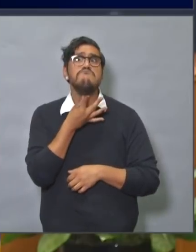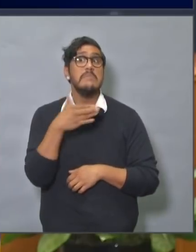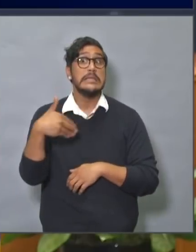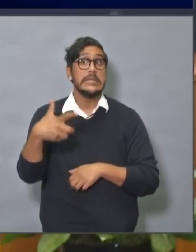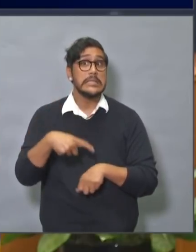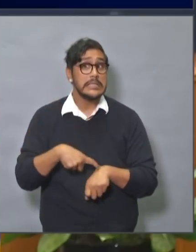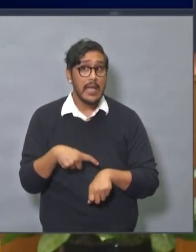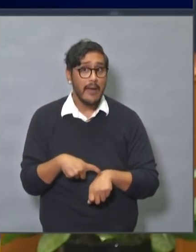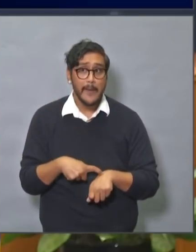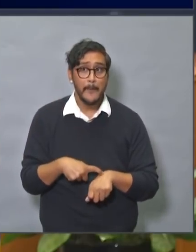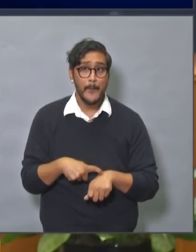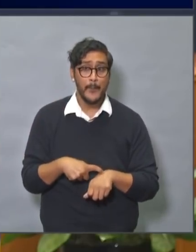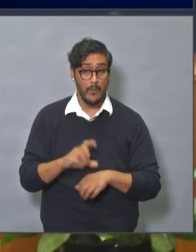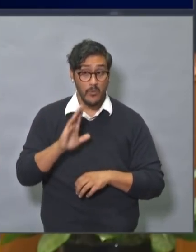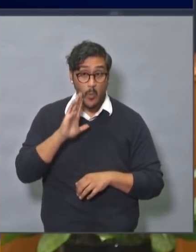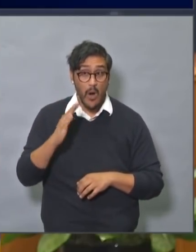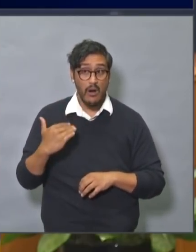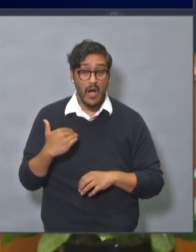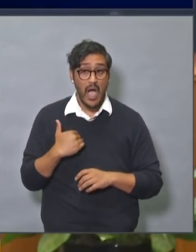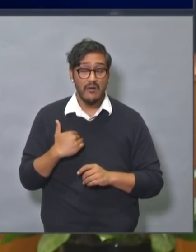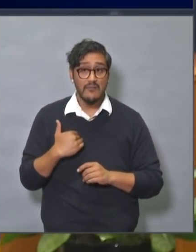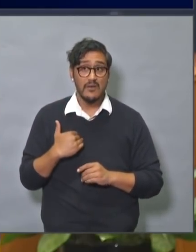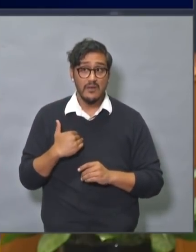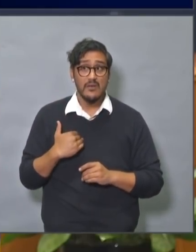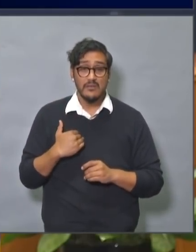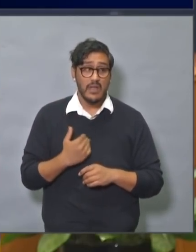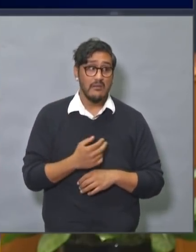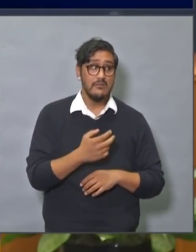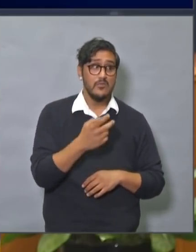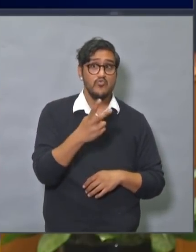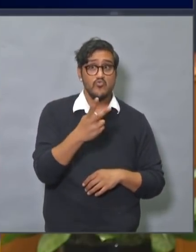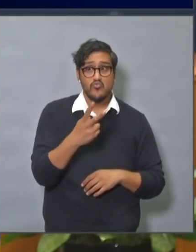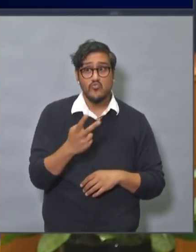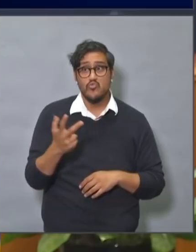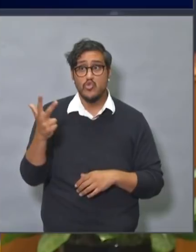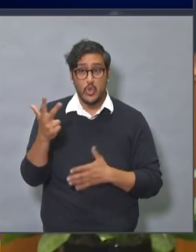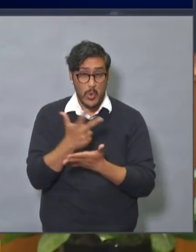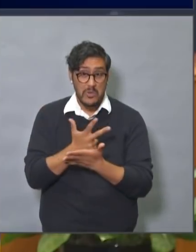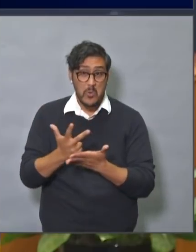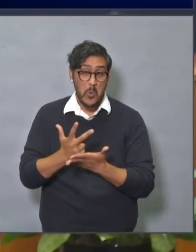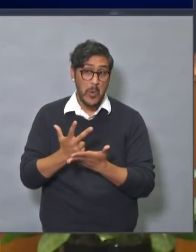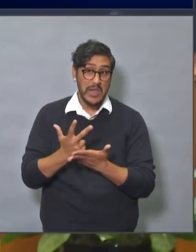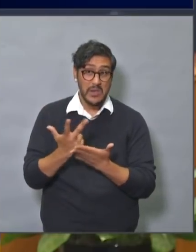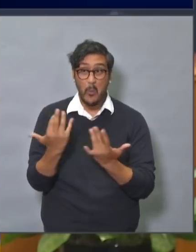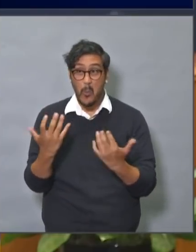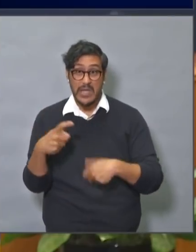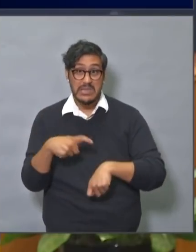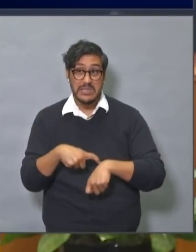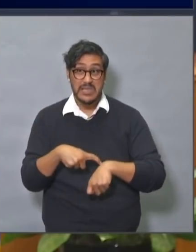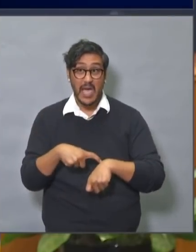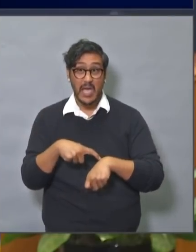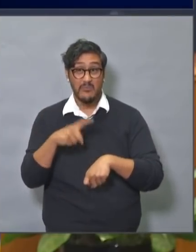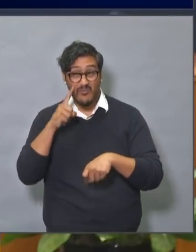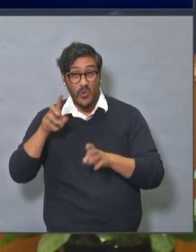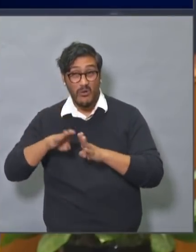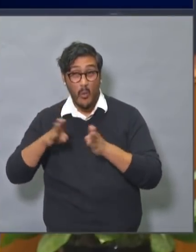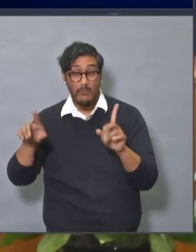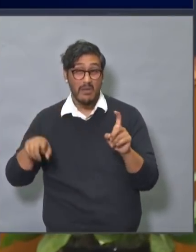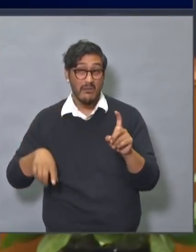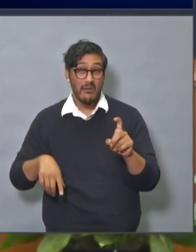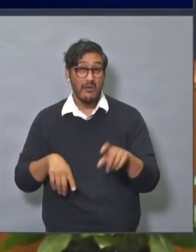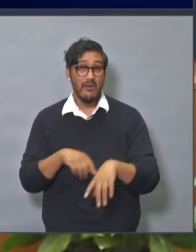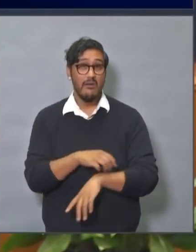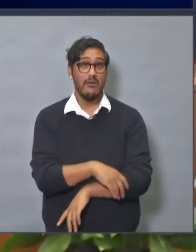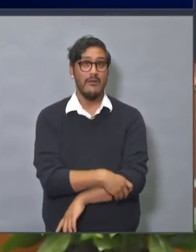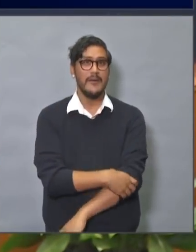around there will be a 2 to 3 week wait period between reopening. Thank you. So I'll answer